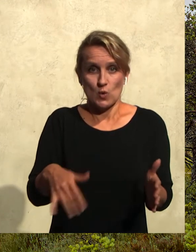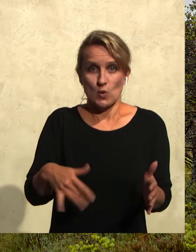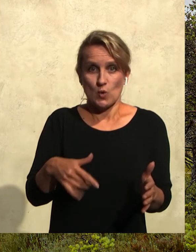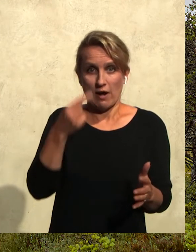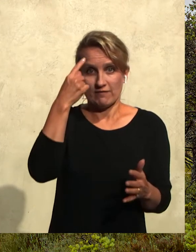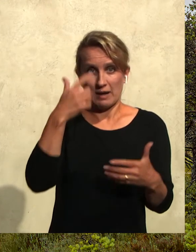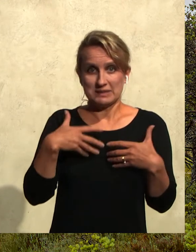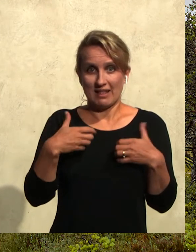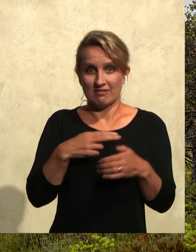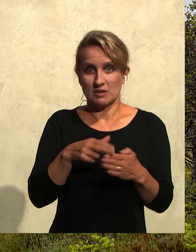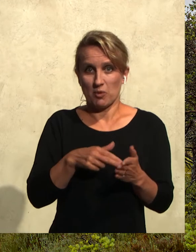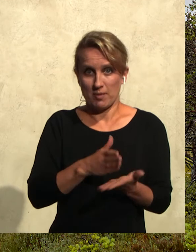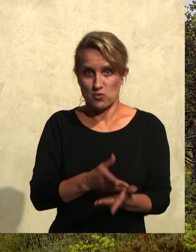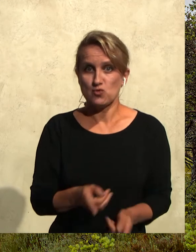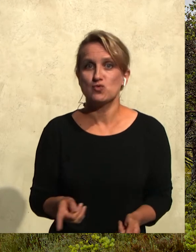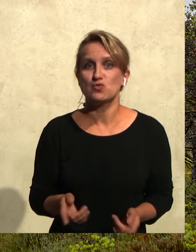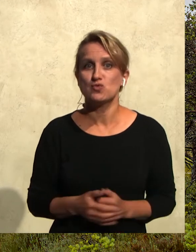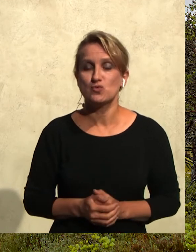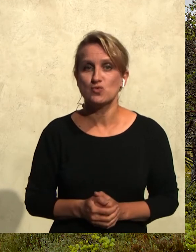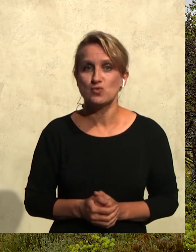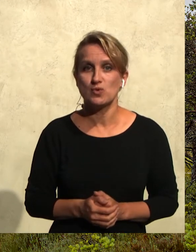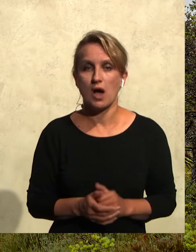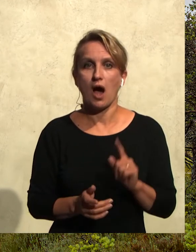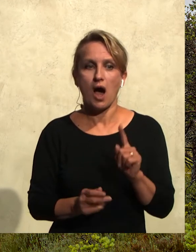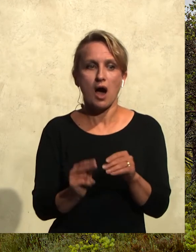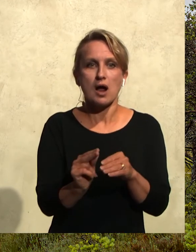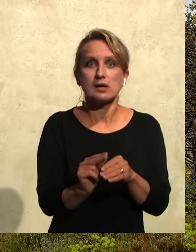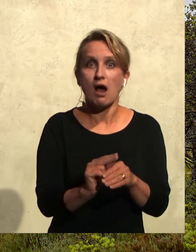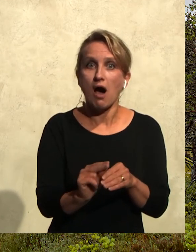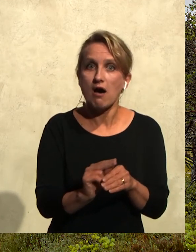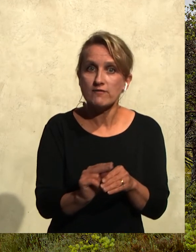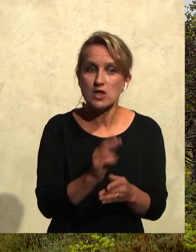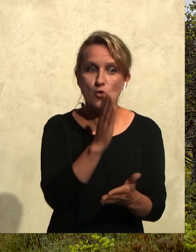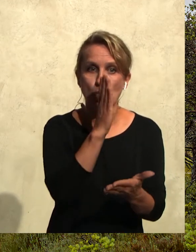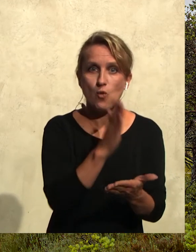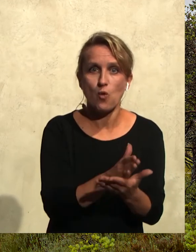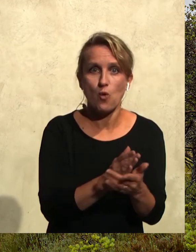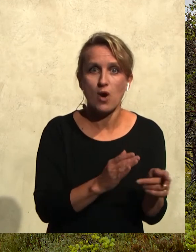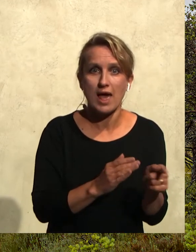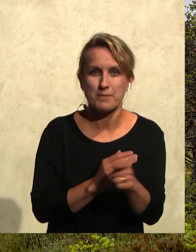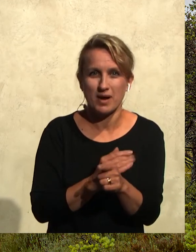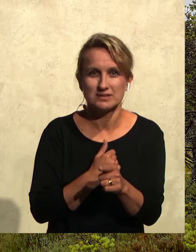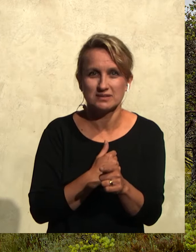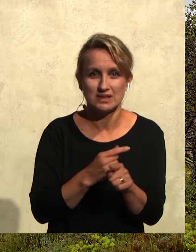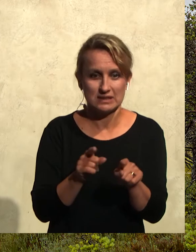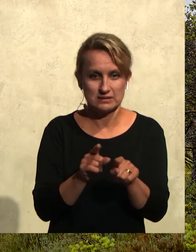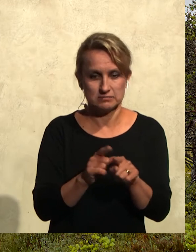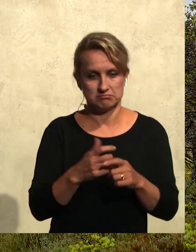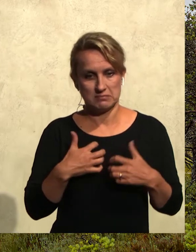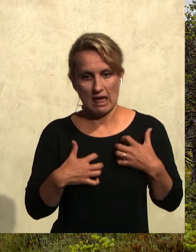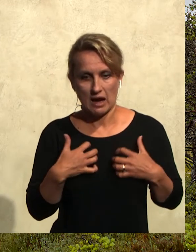treatment coverage for common mental health conditions like depression and anxiety is really